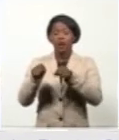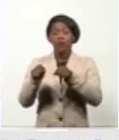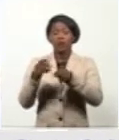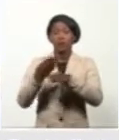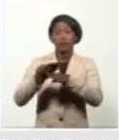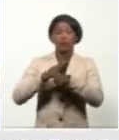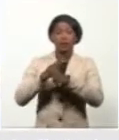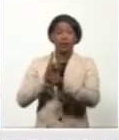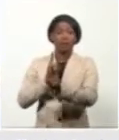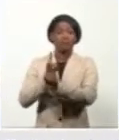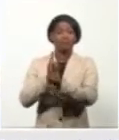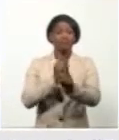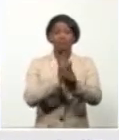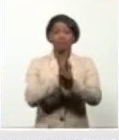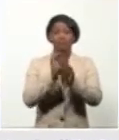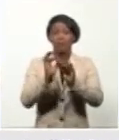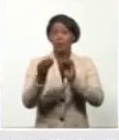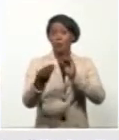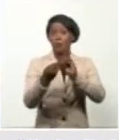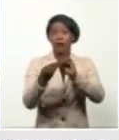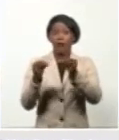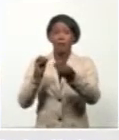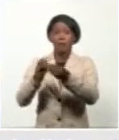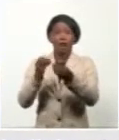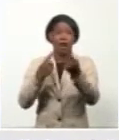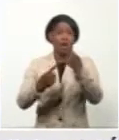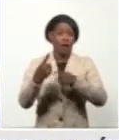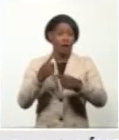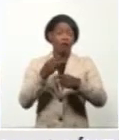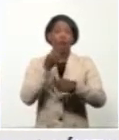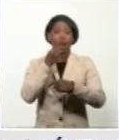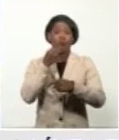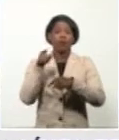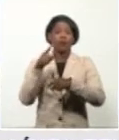people who came with her on the plane and who